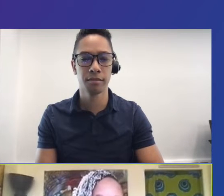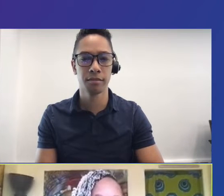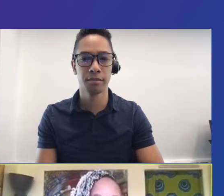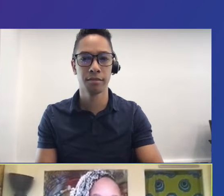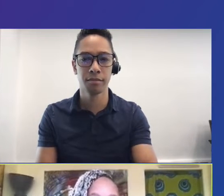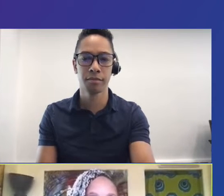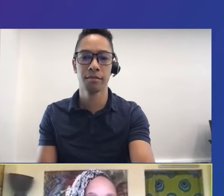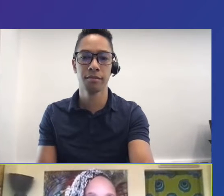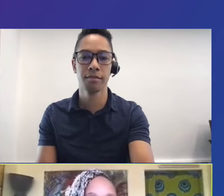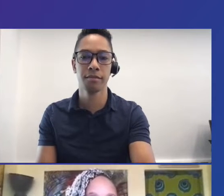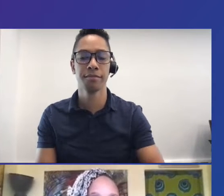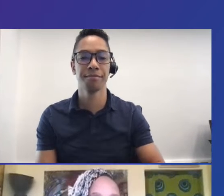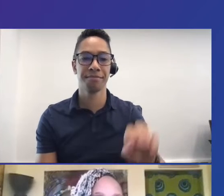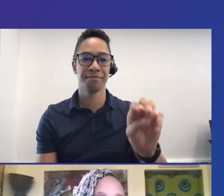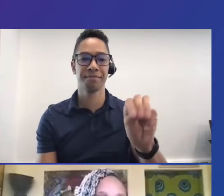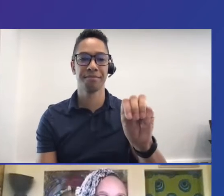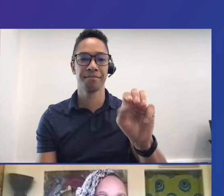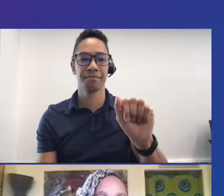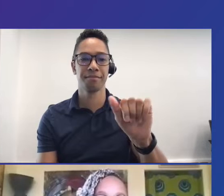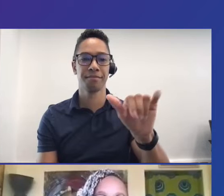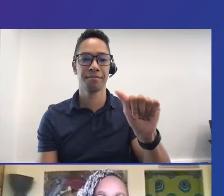Yes, thank you. Thank you both.